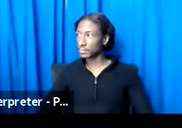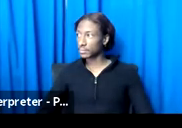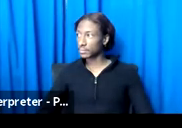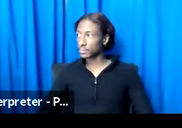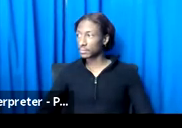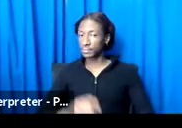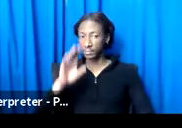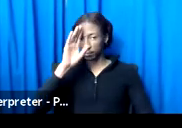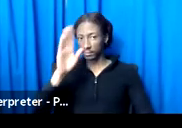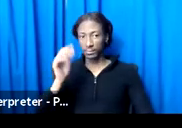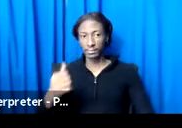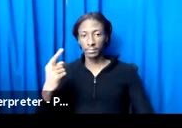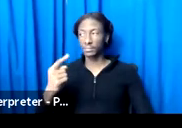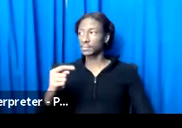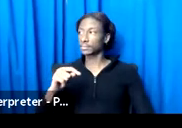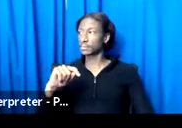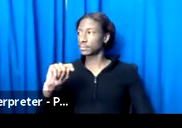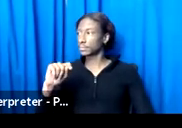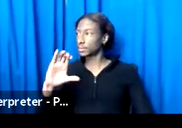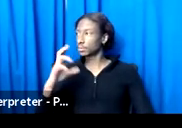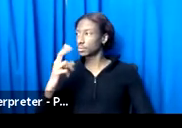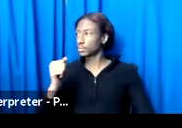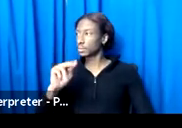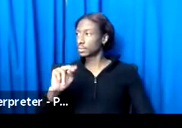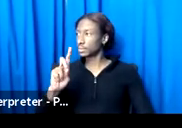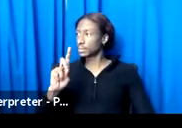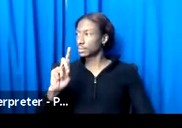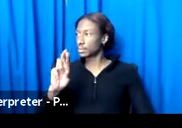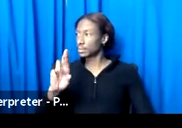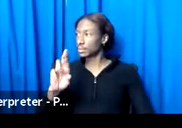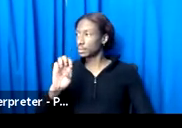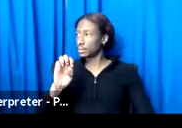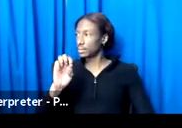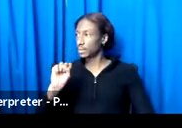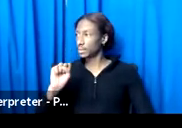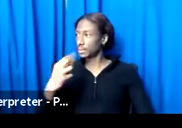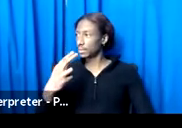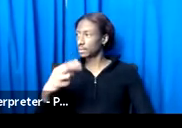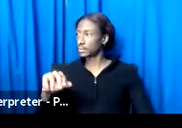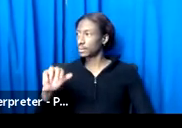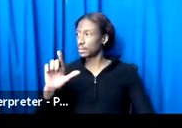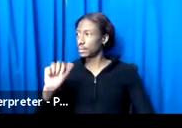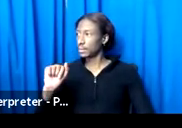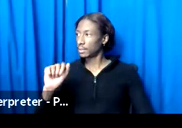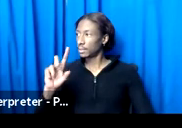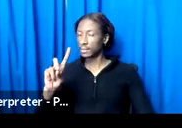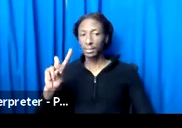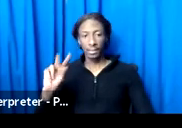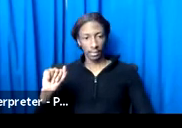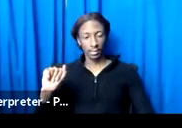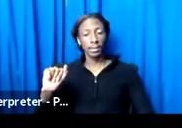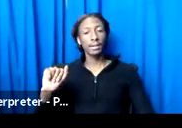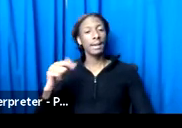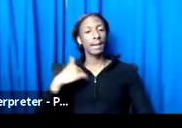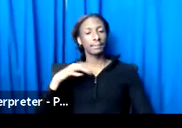Hi, everyone. I'm Chandra Slava, and I am lead for the community guidance team within the COVID-19